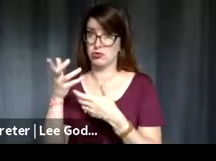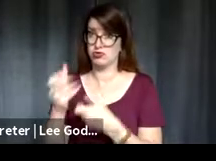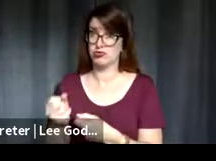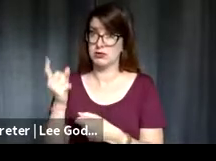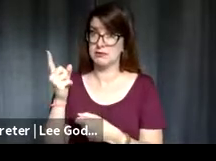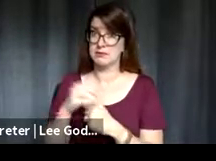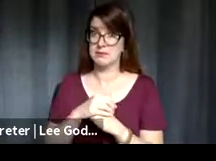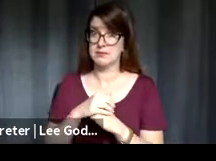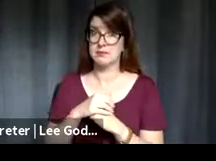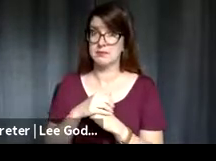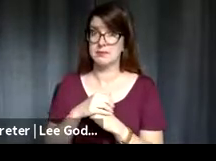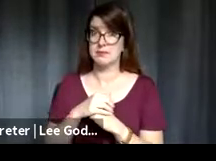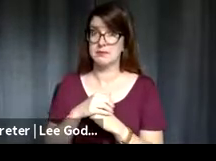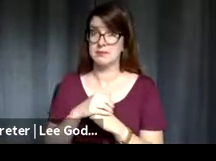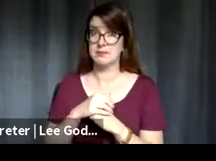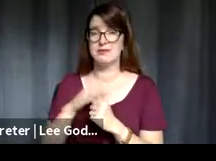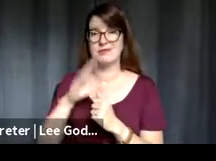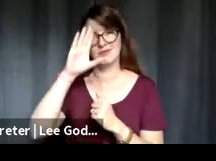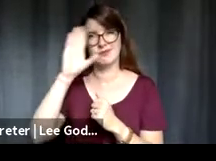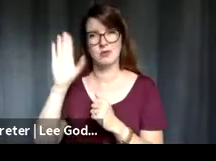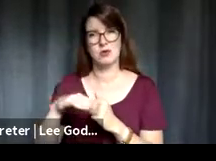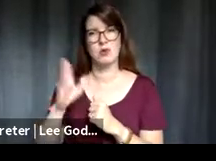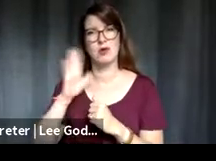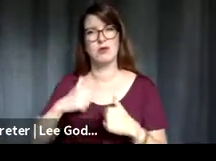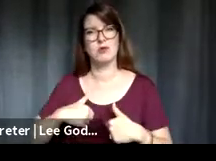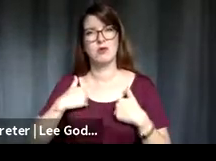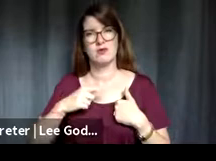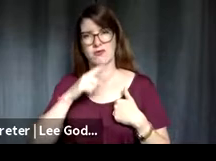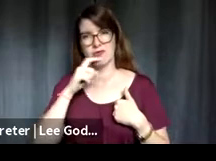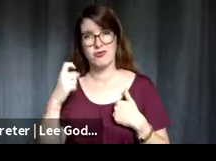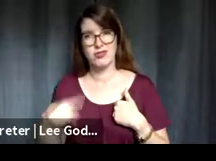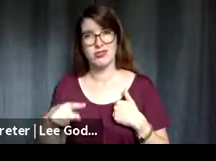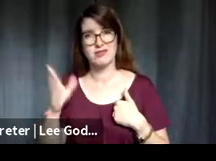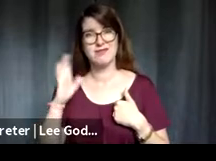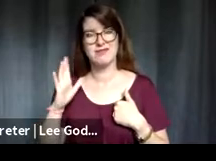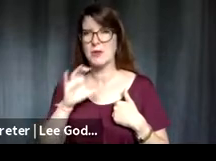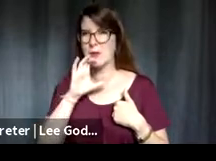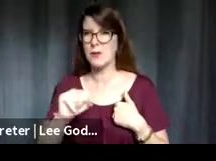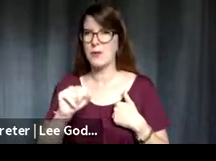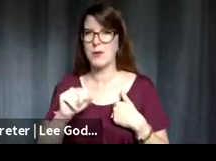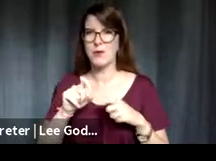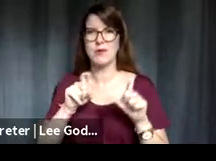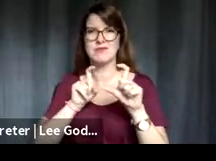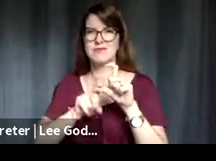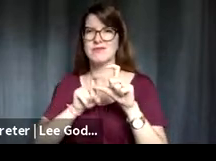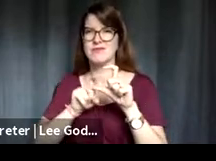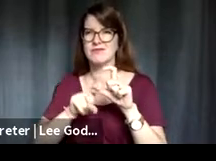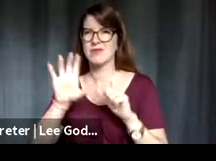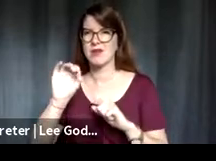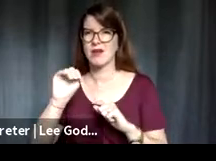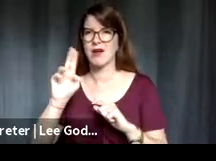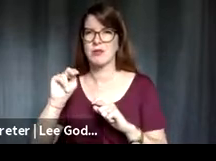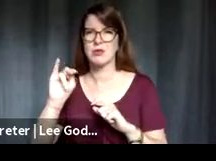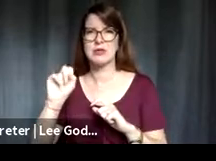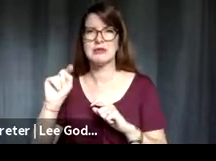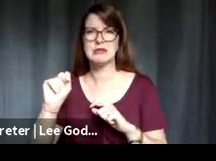it? You know, I lived in Russia when the old communist economy collapsed. I was